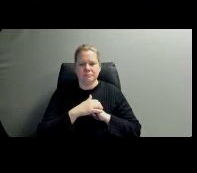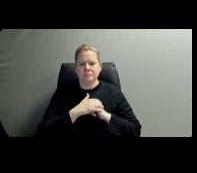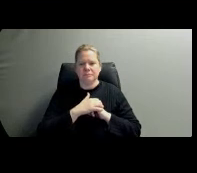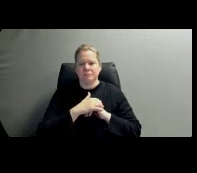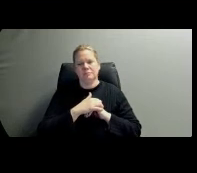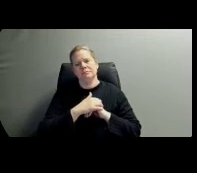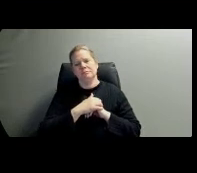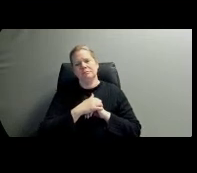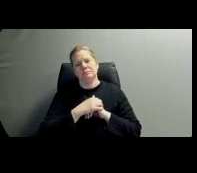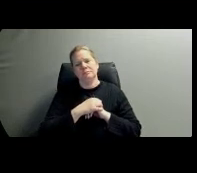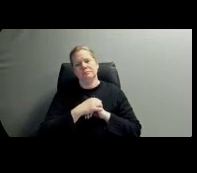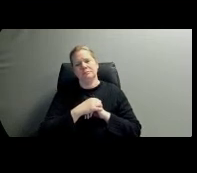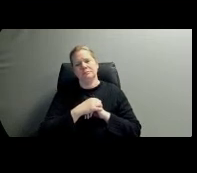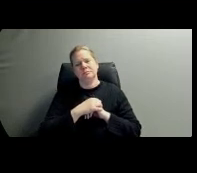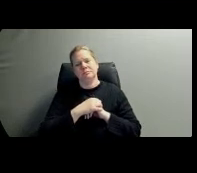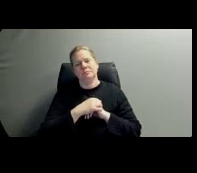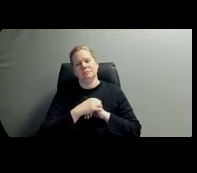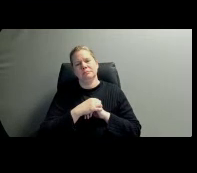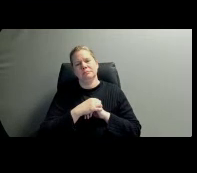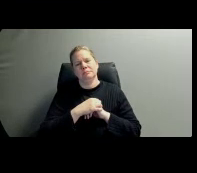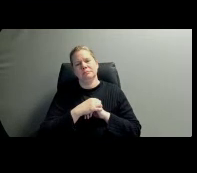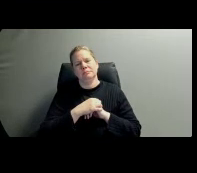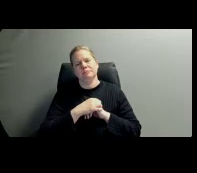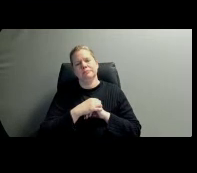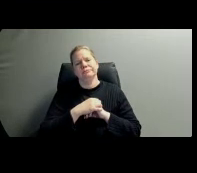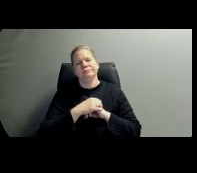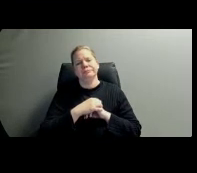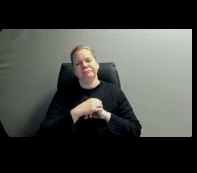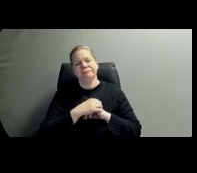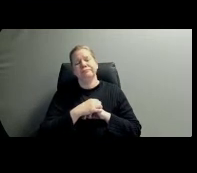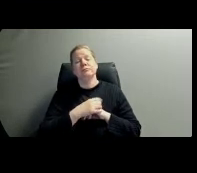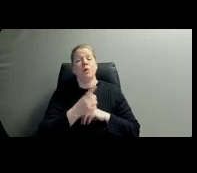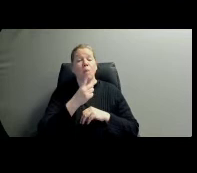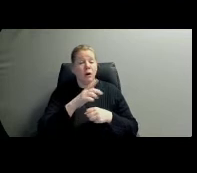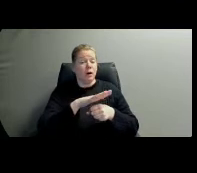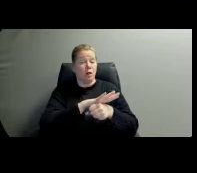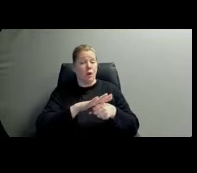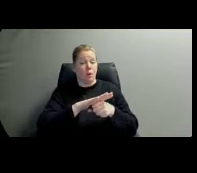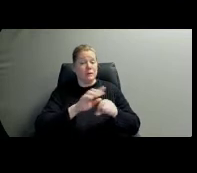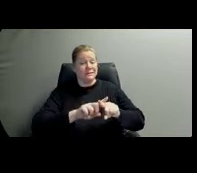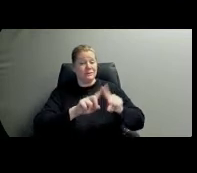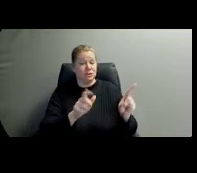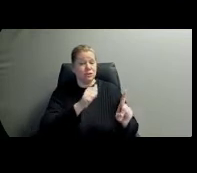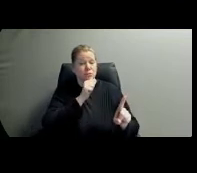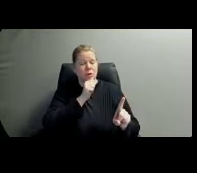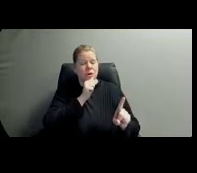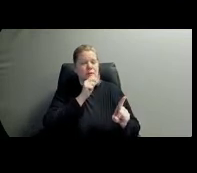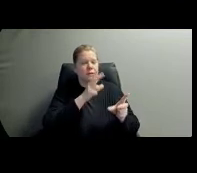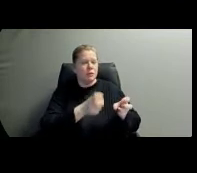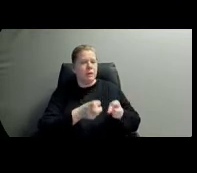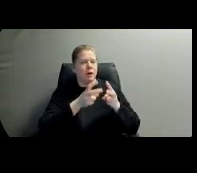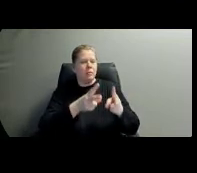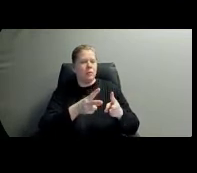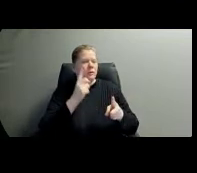one is local differential privacy, and the other one is global differential privacy. So local differential privacy oftentimes occur in the